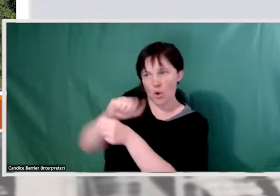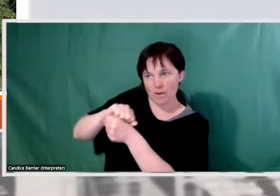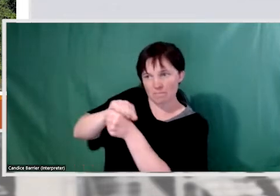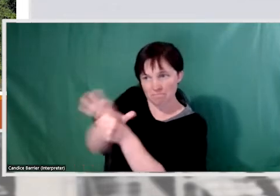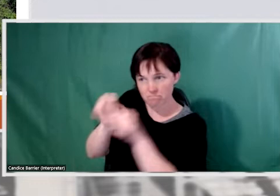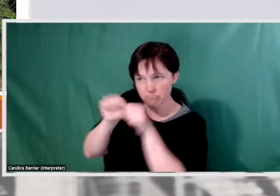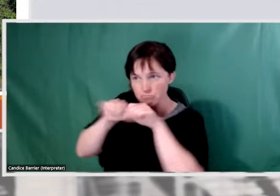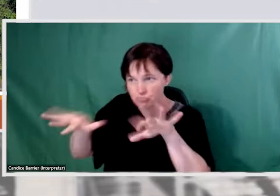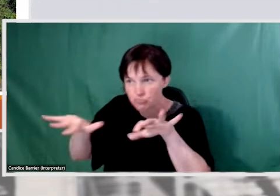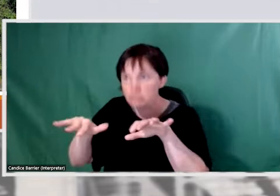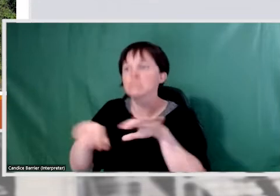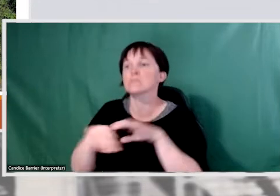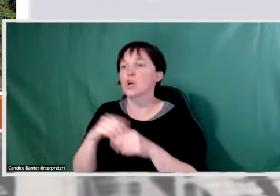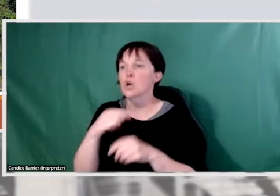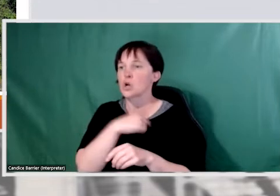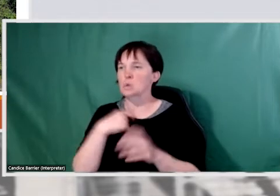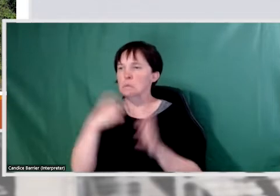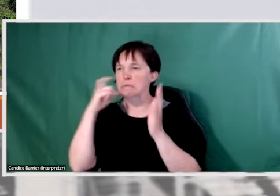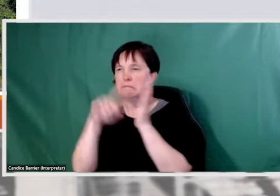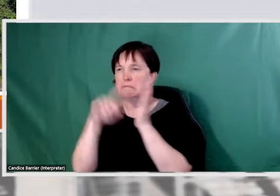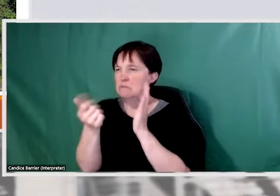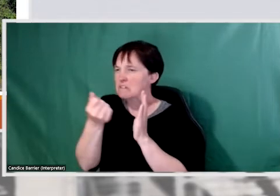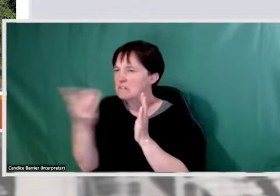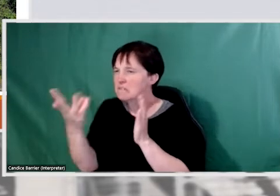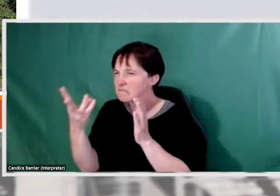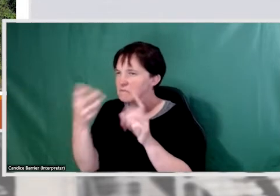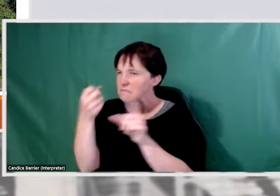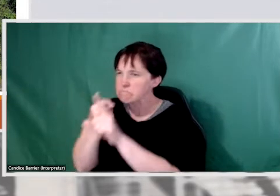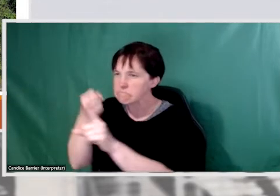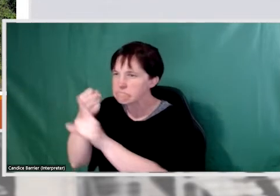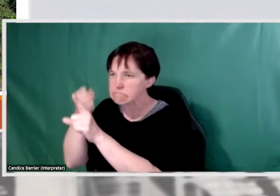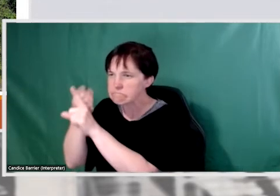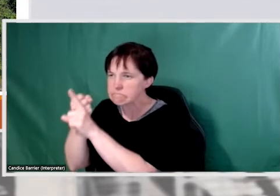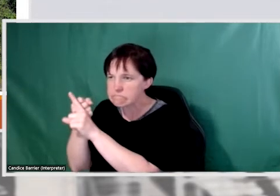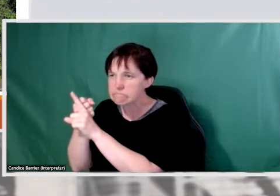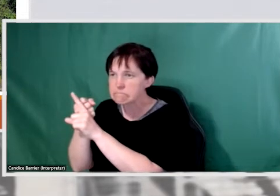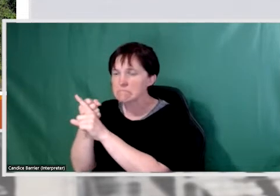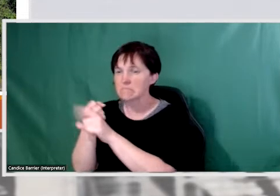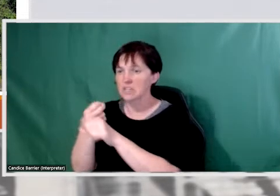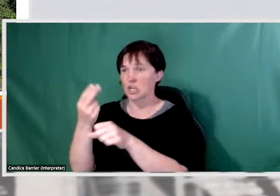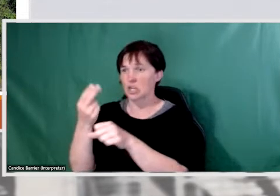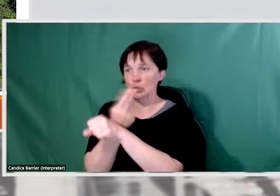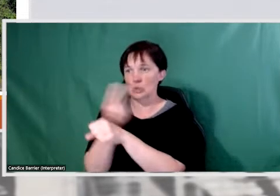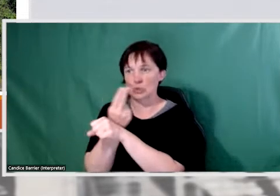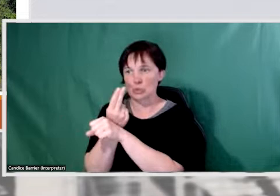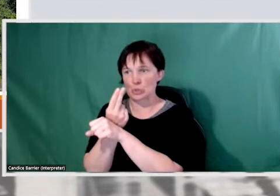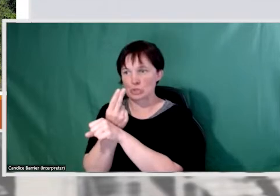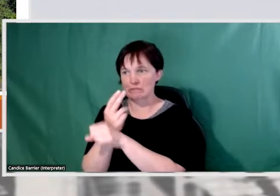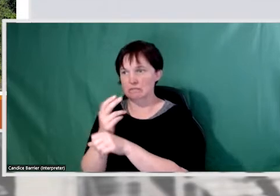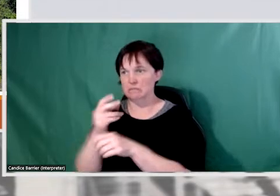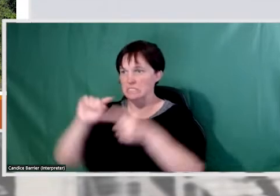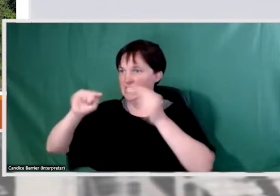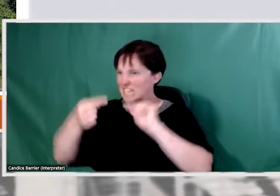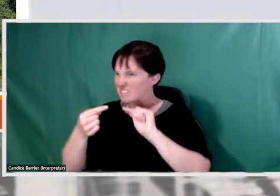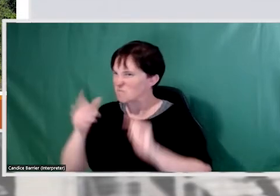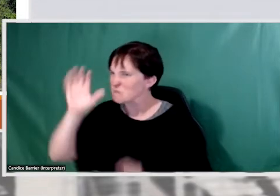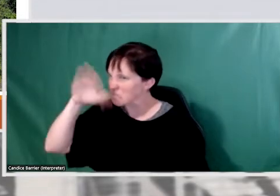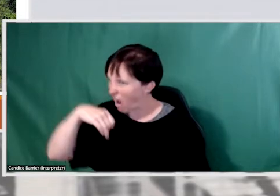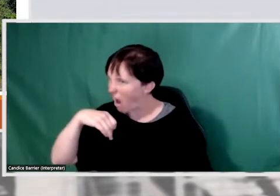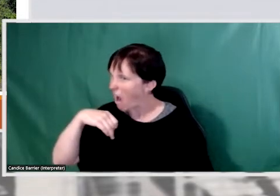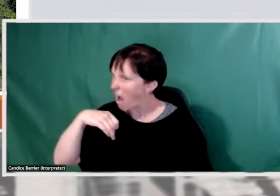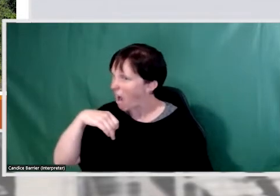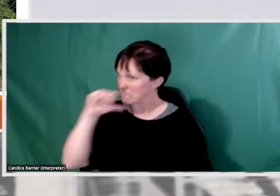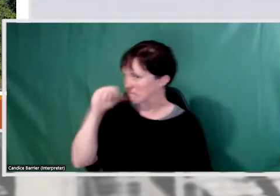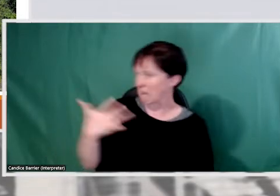also noted a few instances of user injury that were odd and not typical